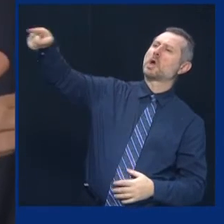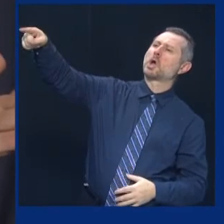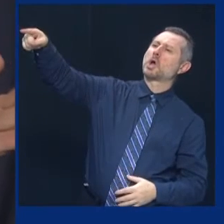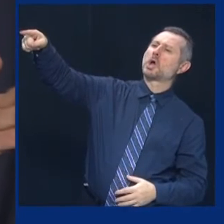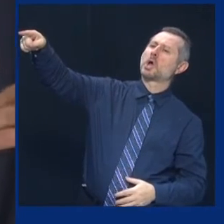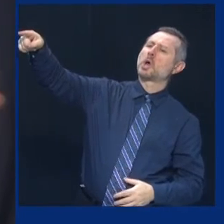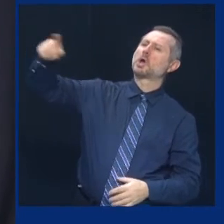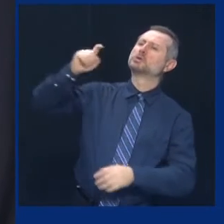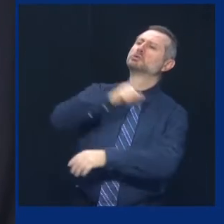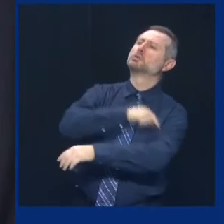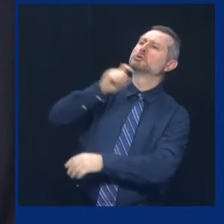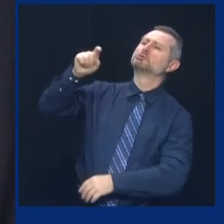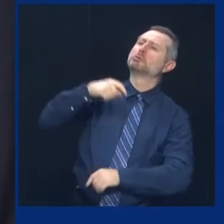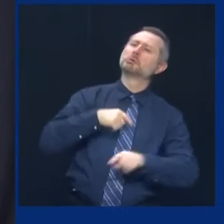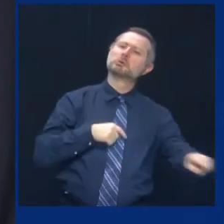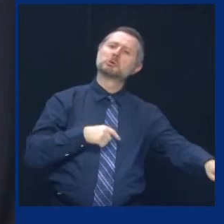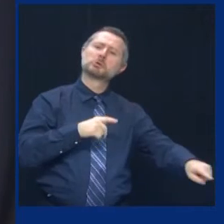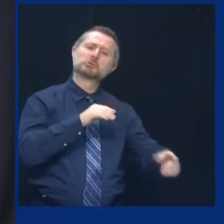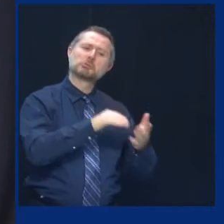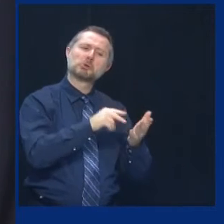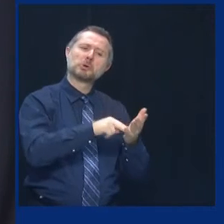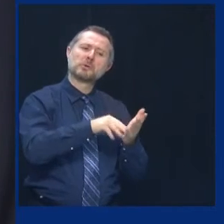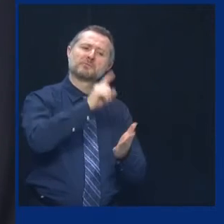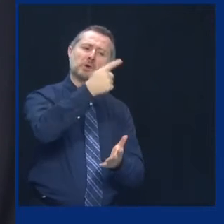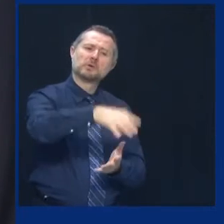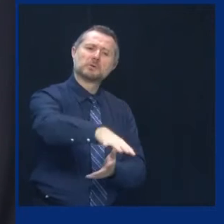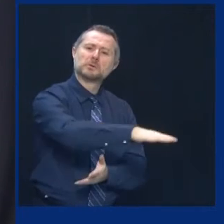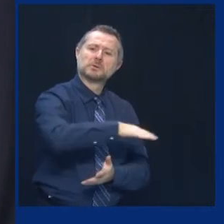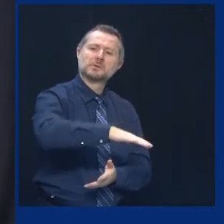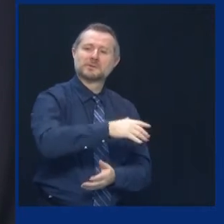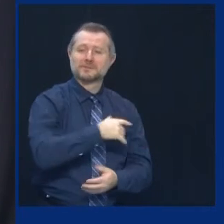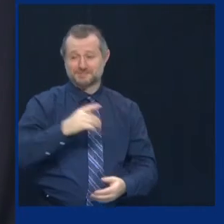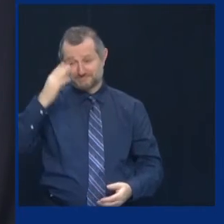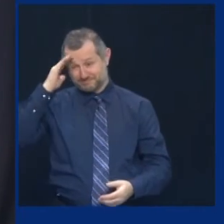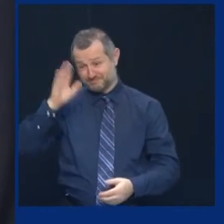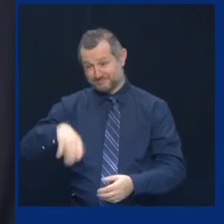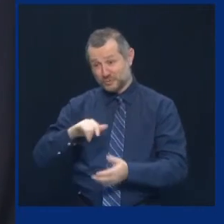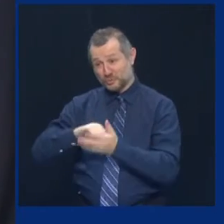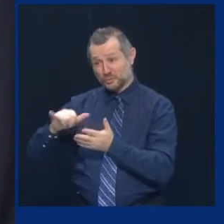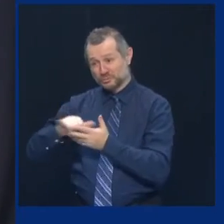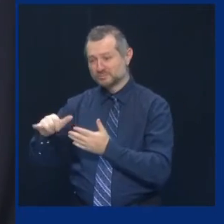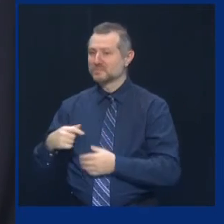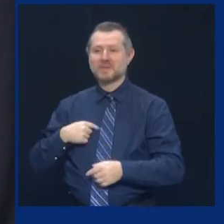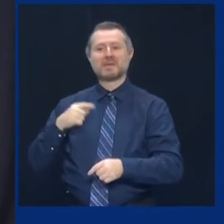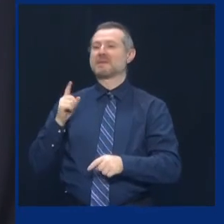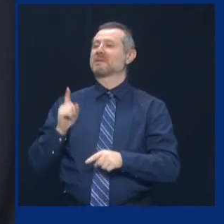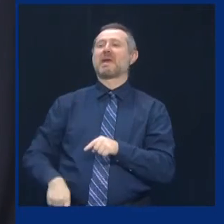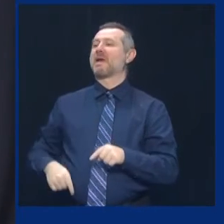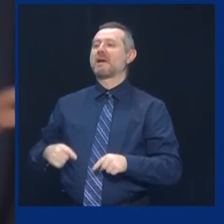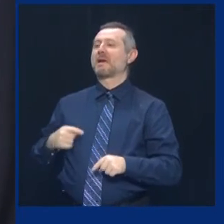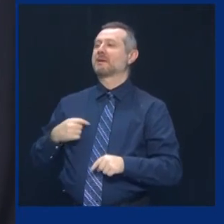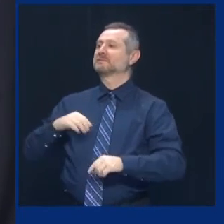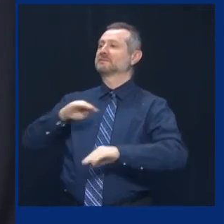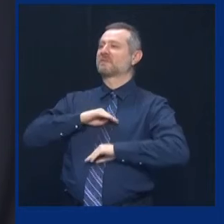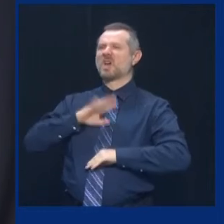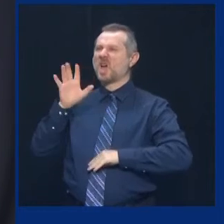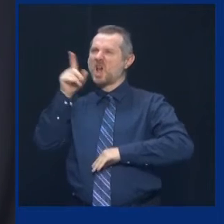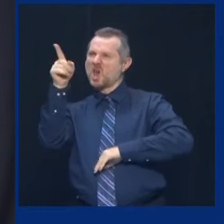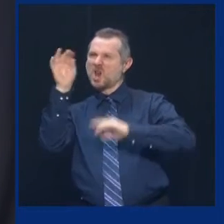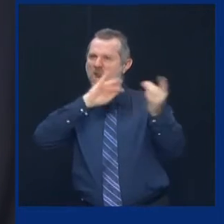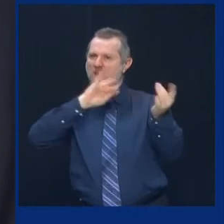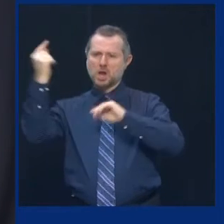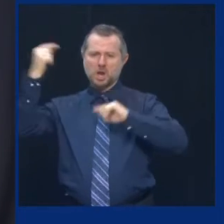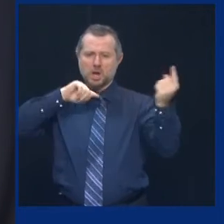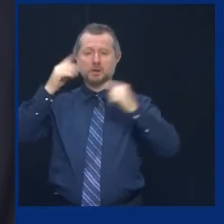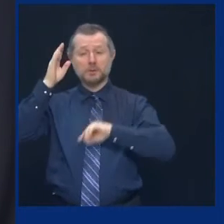to an essential worker. You know, with New Yorkers, you can't make anybody happy. So that's the yin and the yang. I would